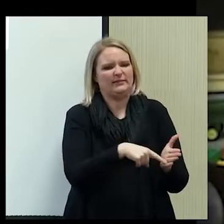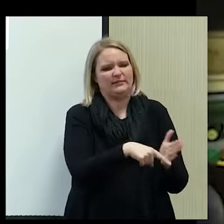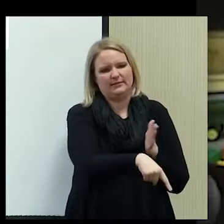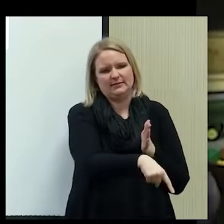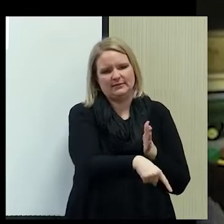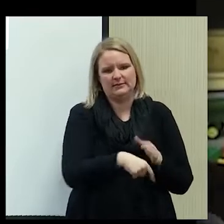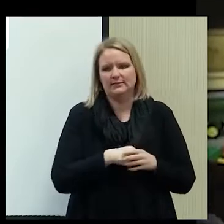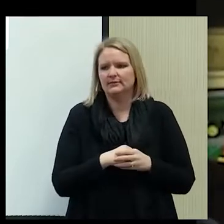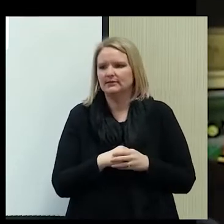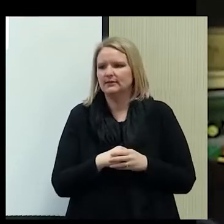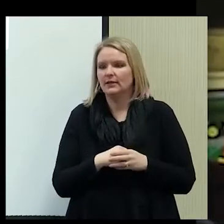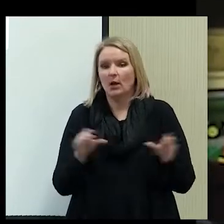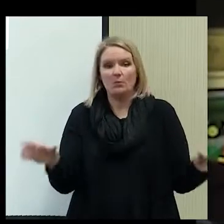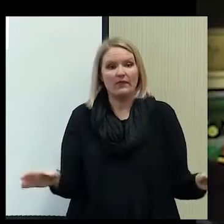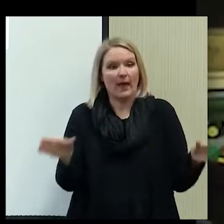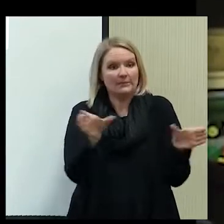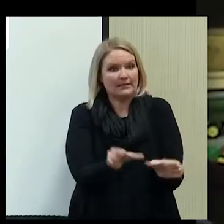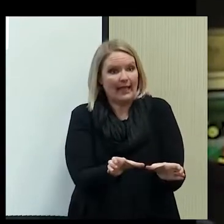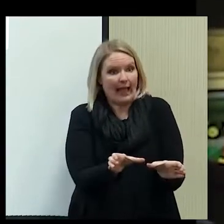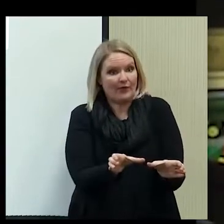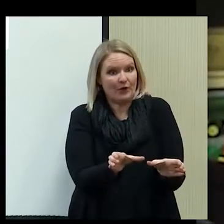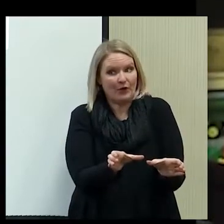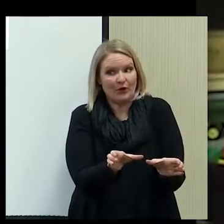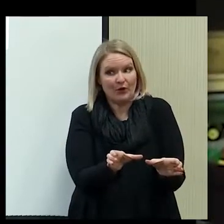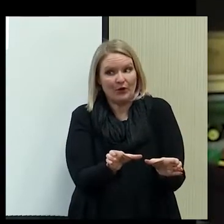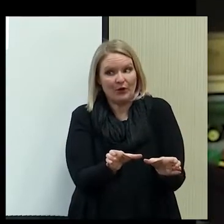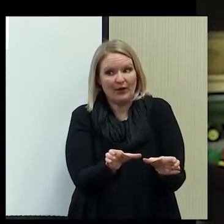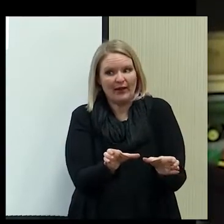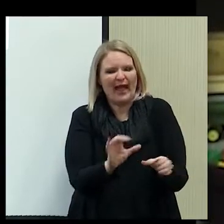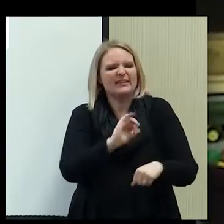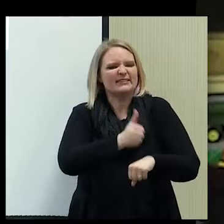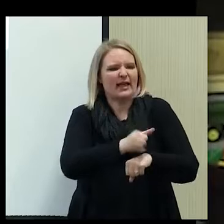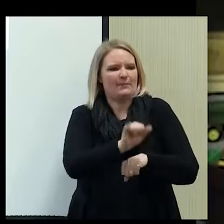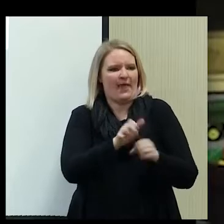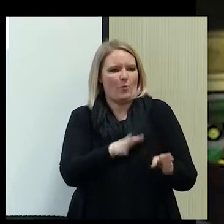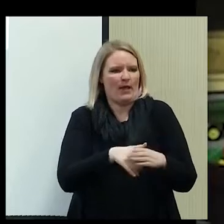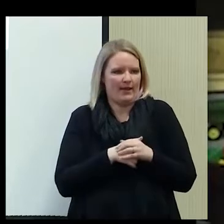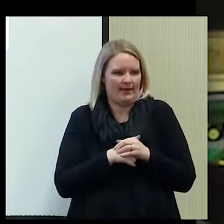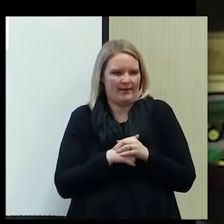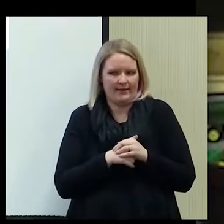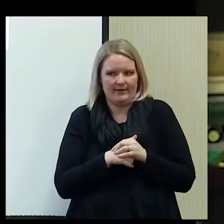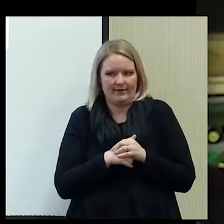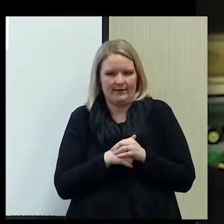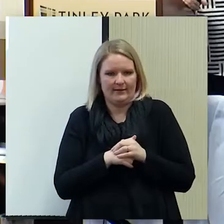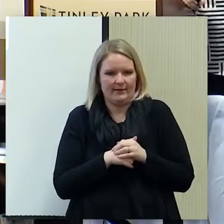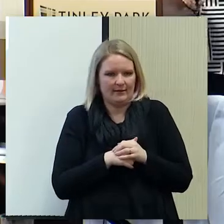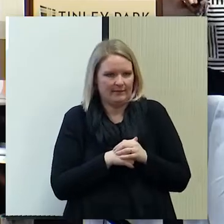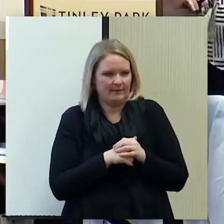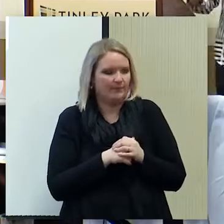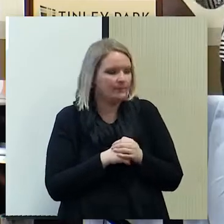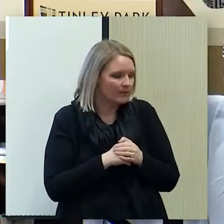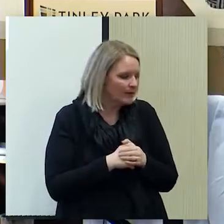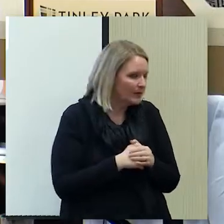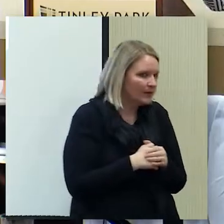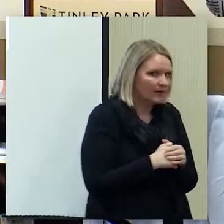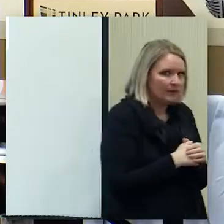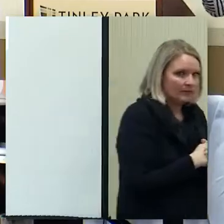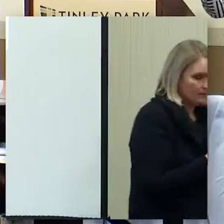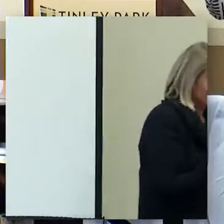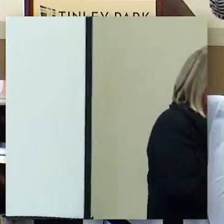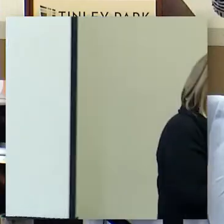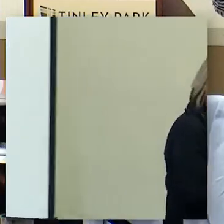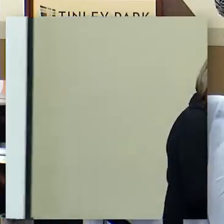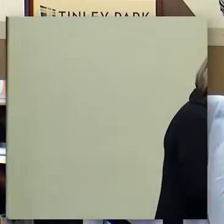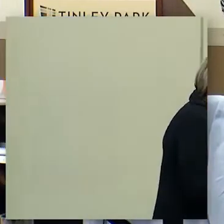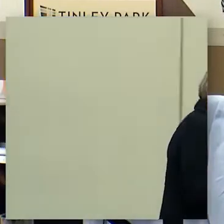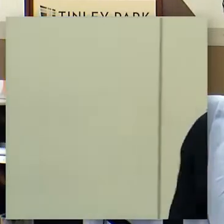like this? Put those together and put these like this. So they're trying to organize,